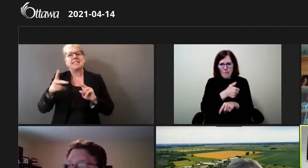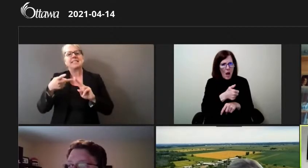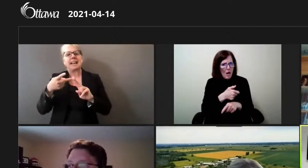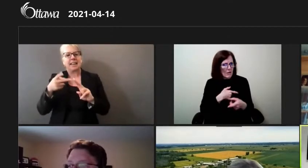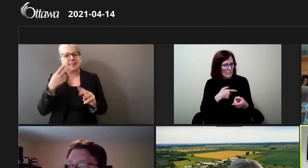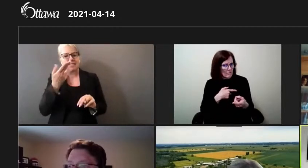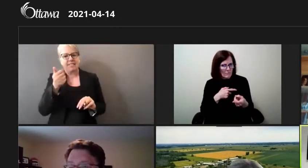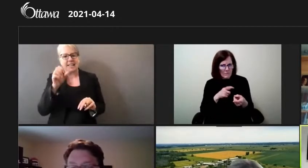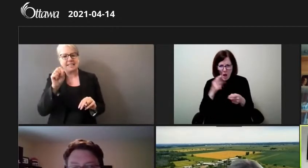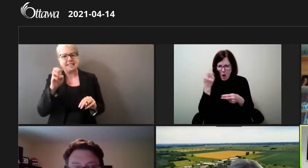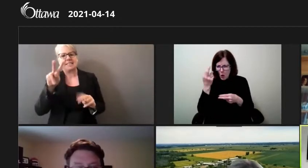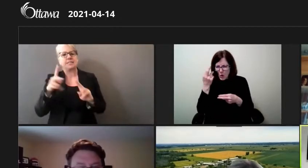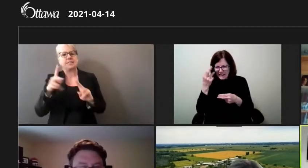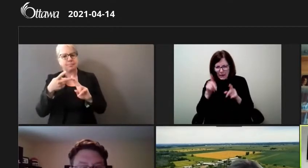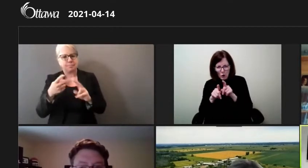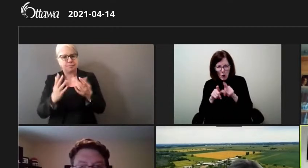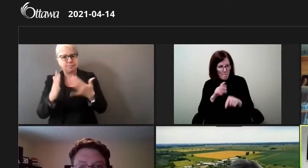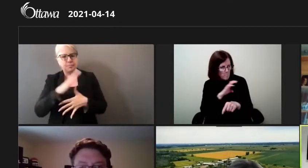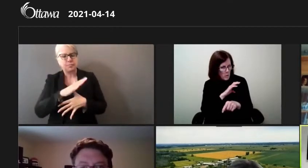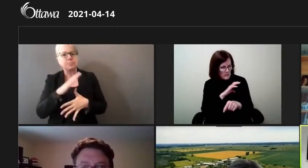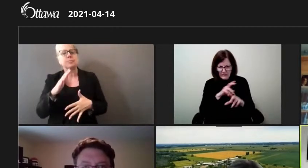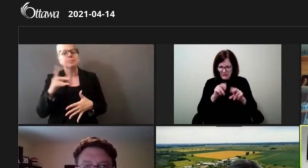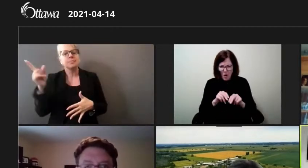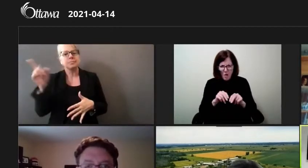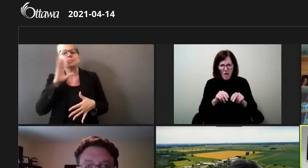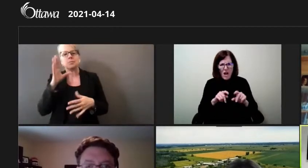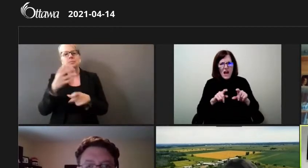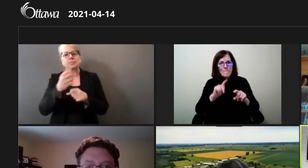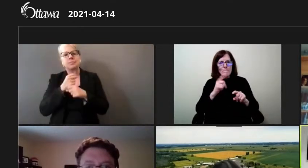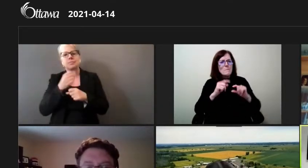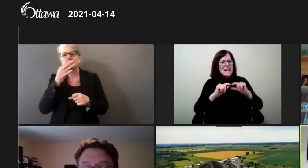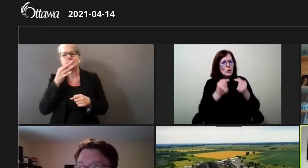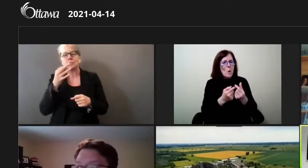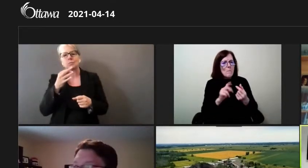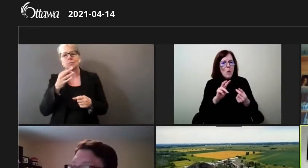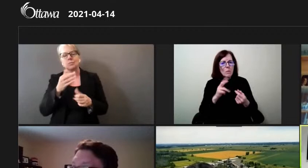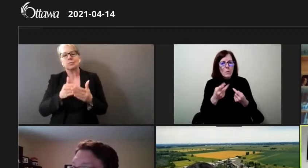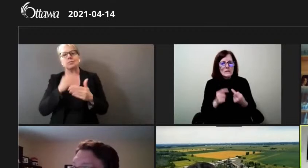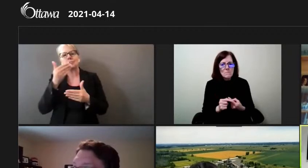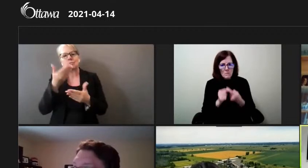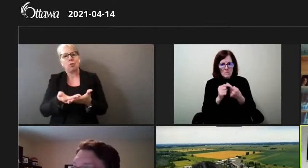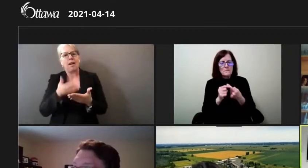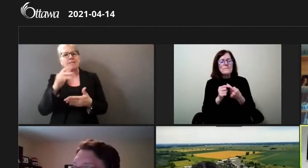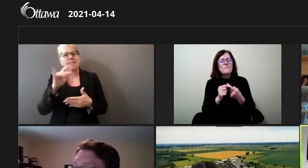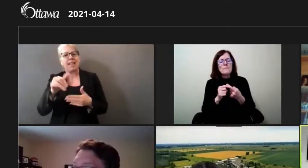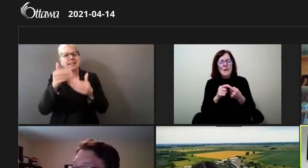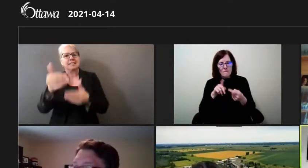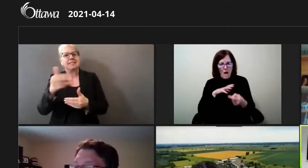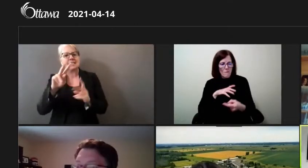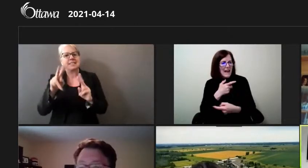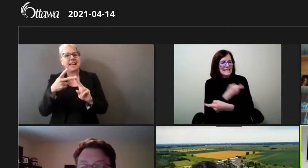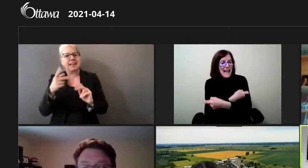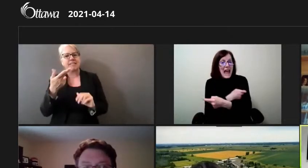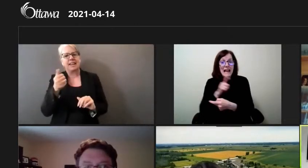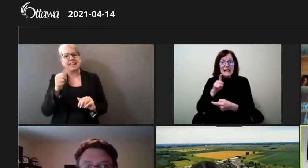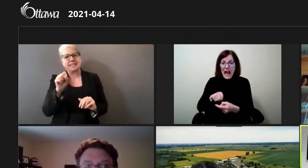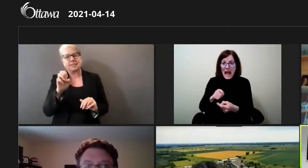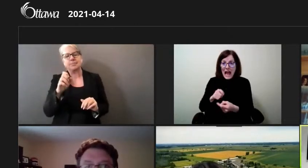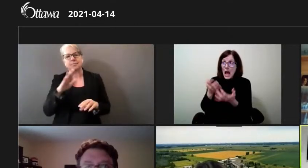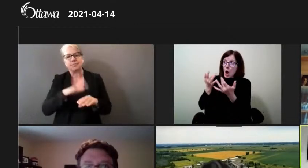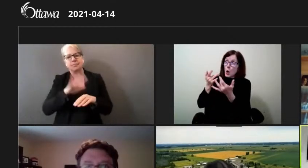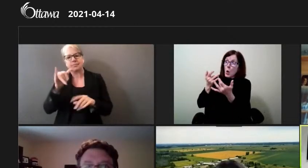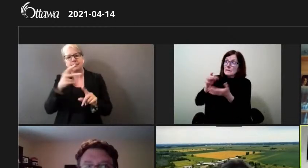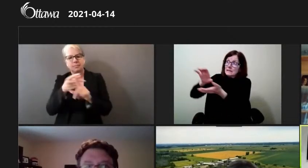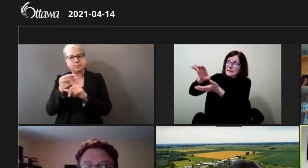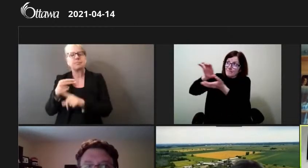priority. And so they will get, as soon as we get to that phase based on our vaccine, and I've assured Councillor Harder